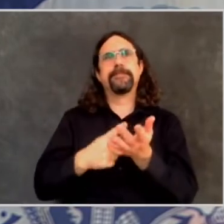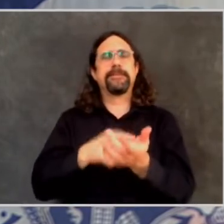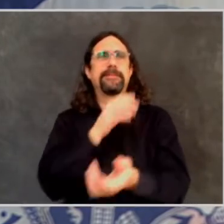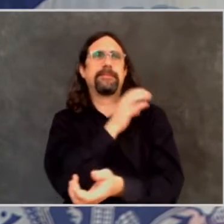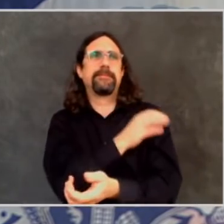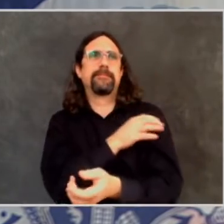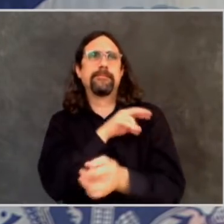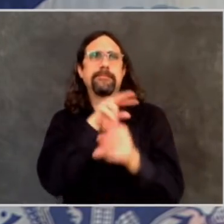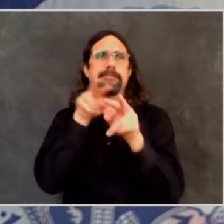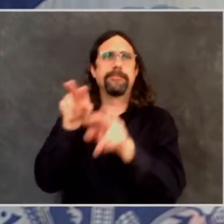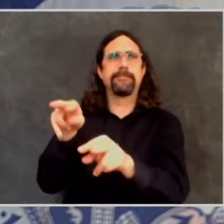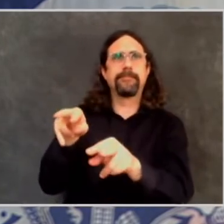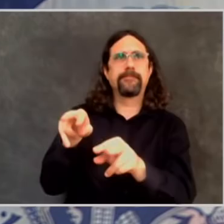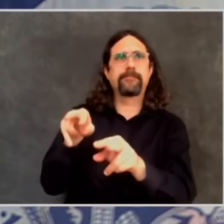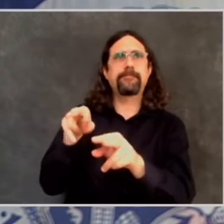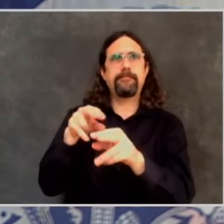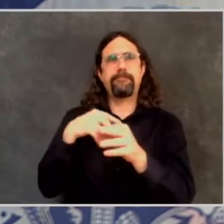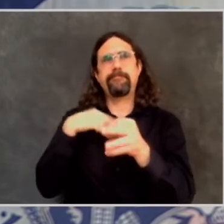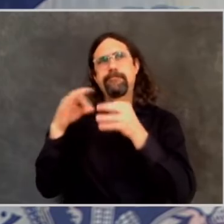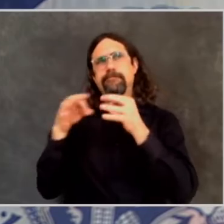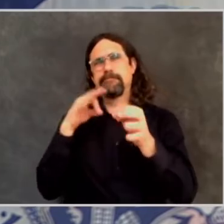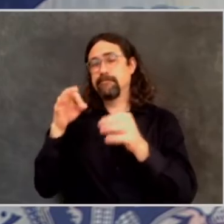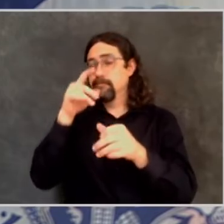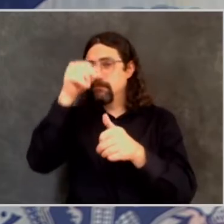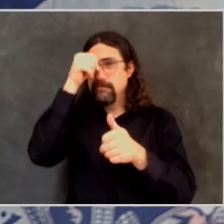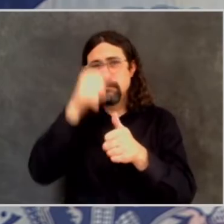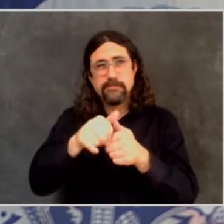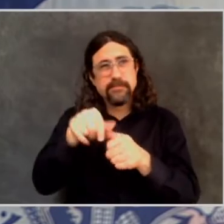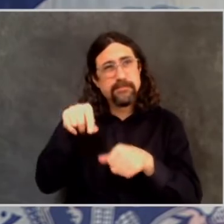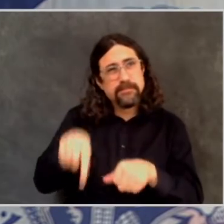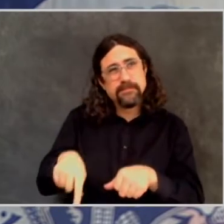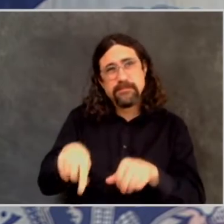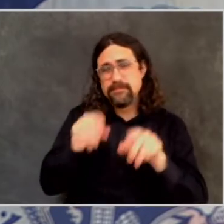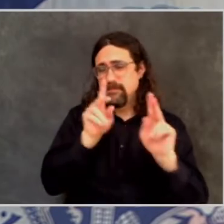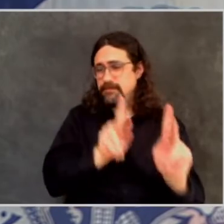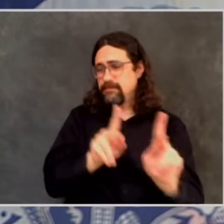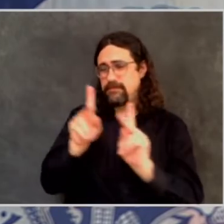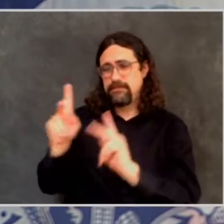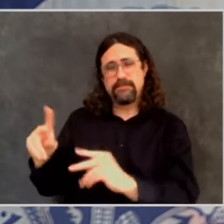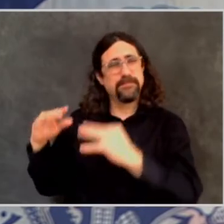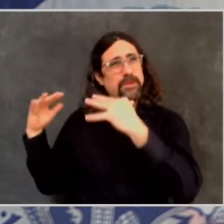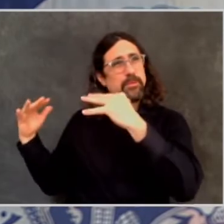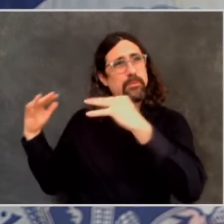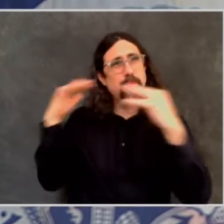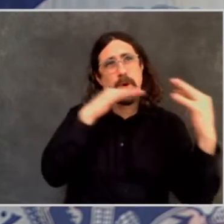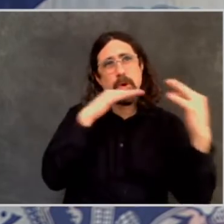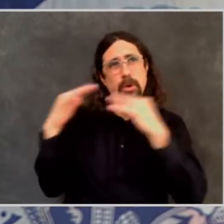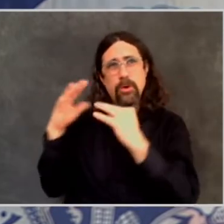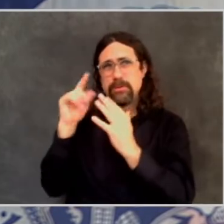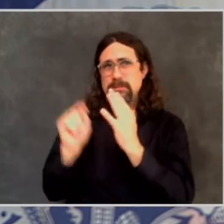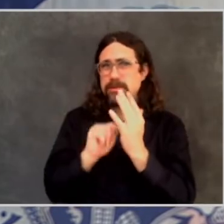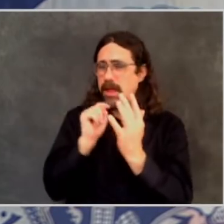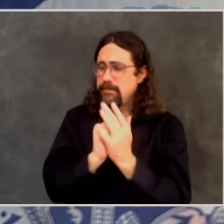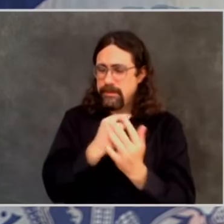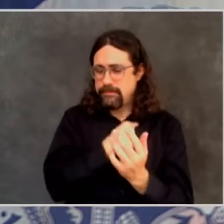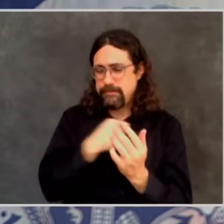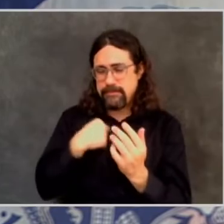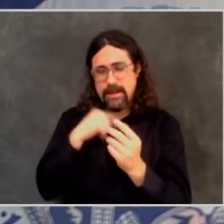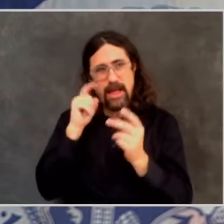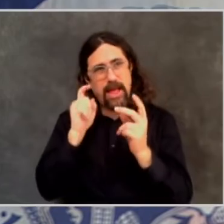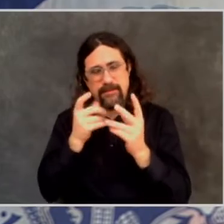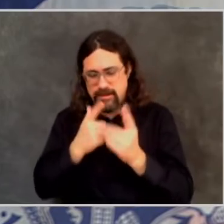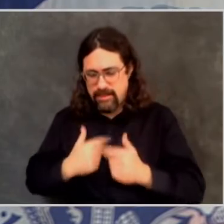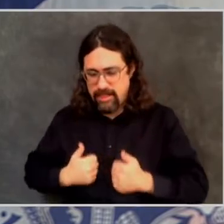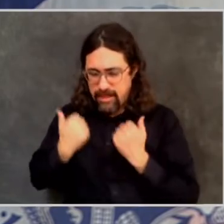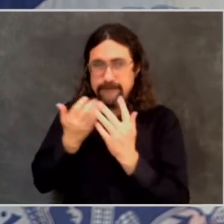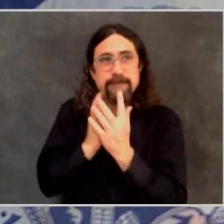weeks, this was an element of the equation that was really important, but it was hard to focus on, to be truthful, when we